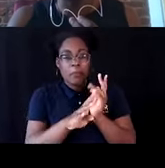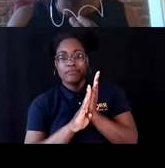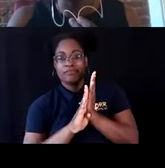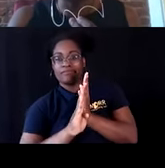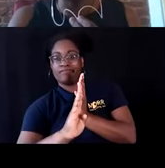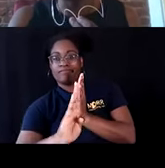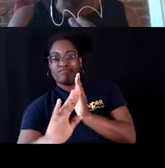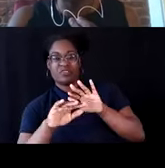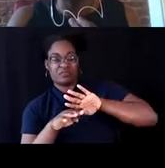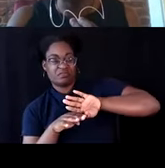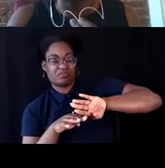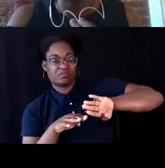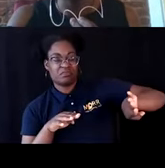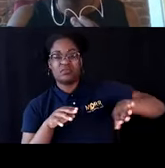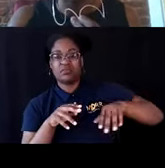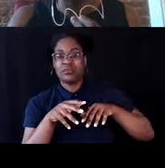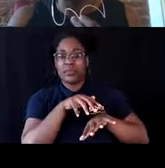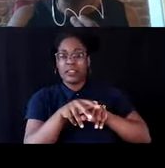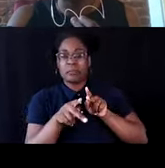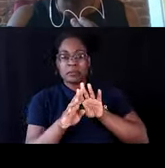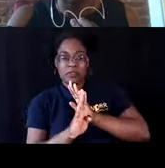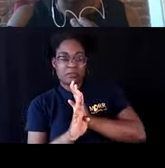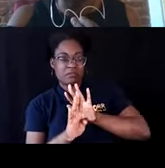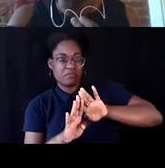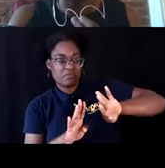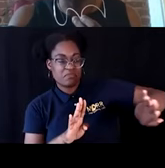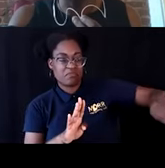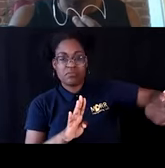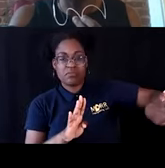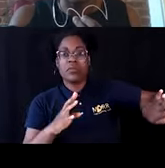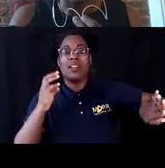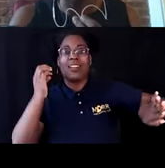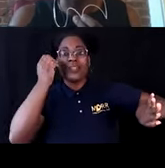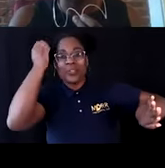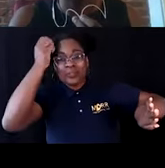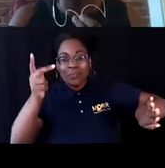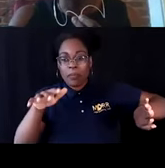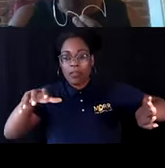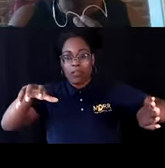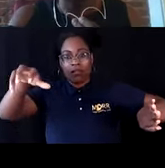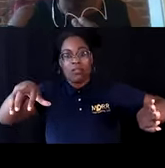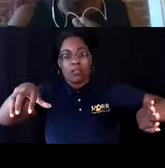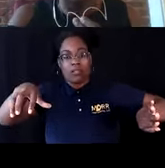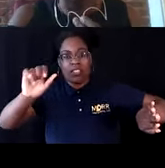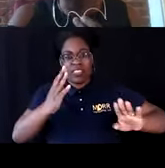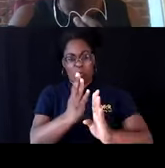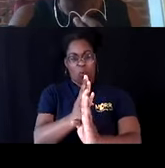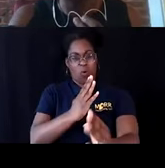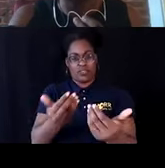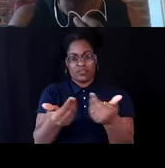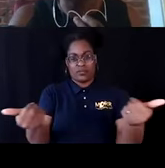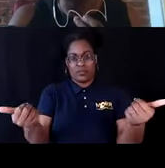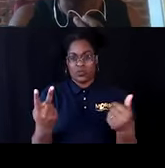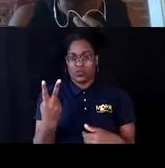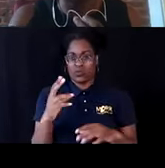European settlers would come to trade with the Lenape people whose home they were occupying. It is also true that one